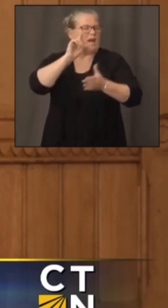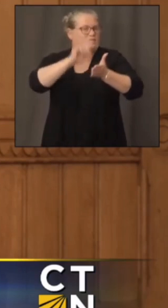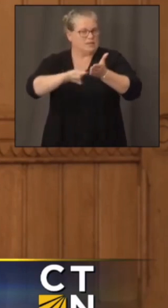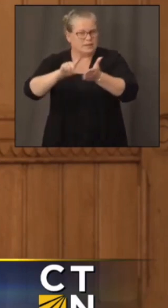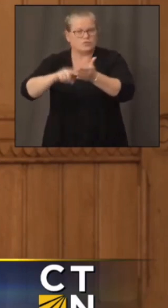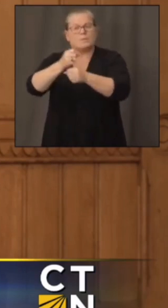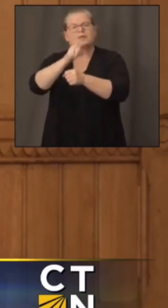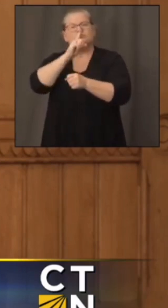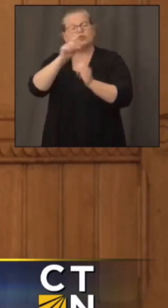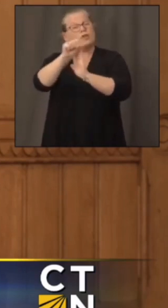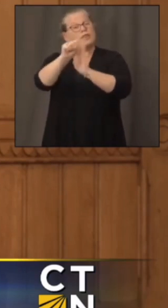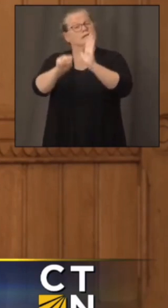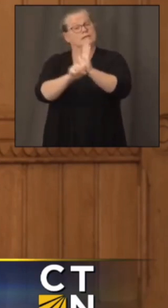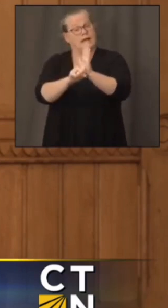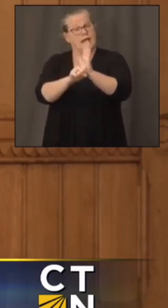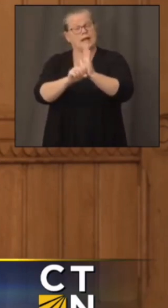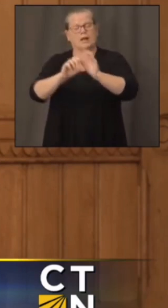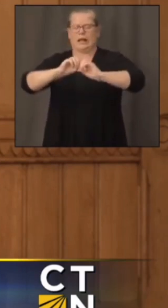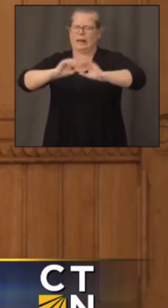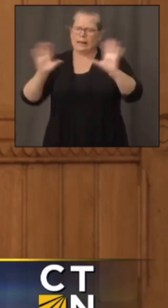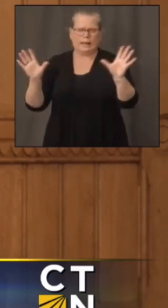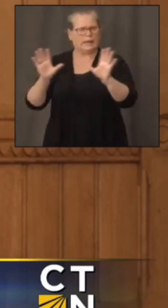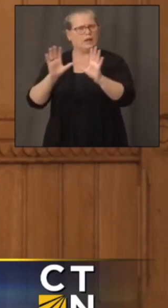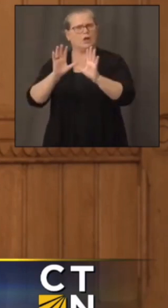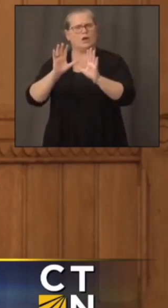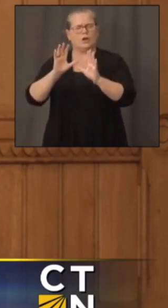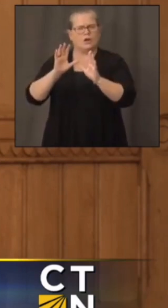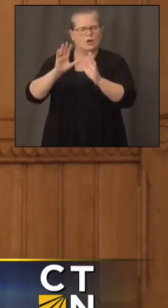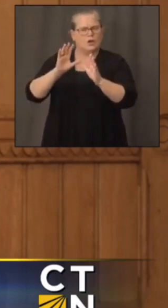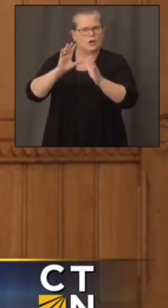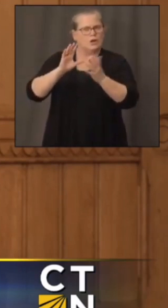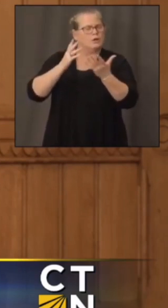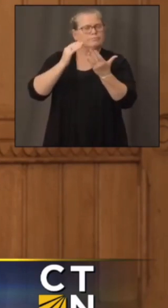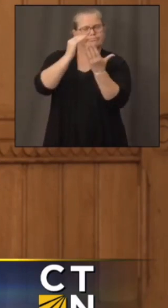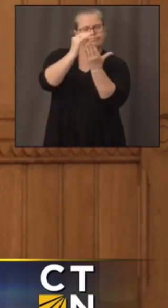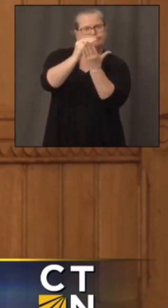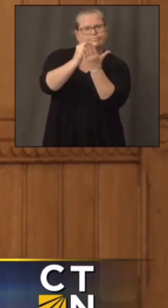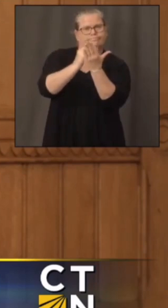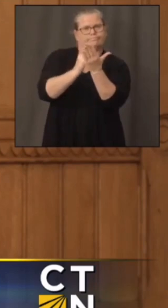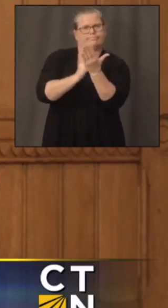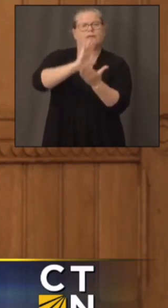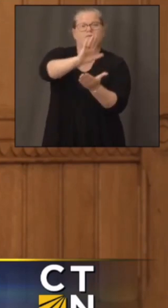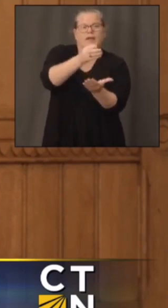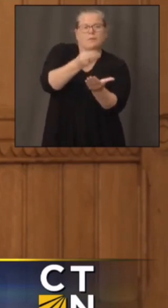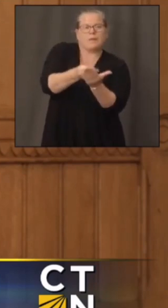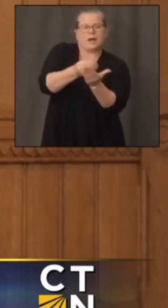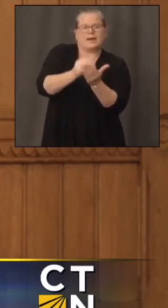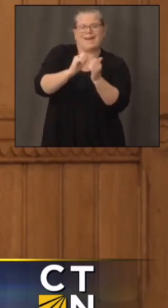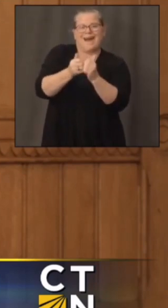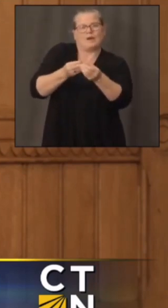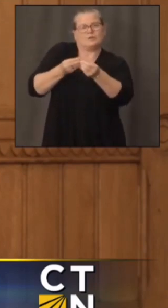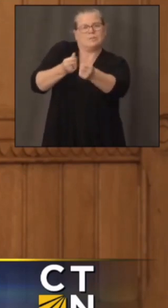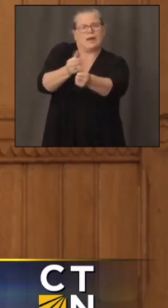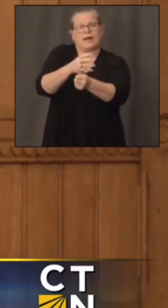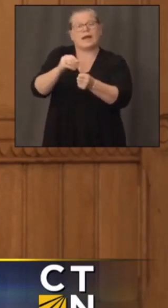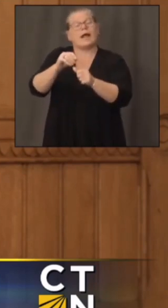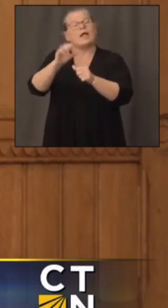of the state get a clear accounting for how their dollars have been spent and the performance from the utilities that we all rely